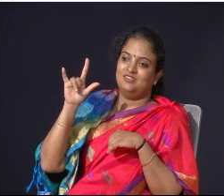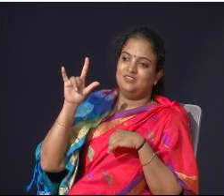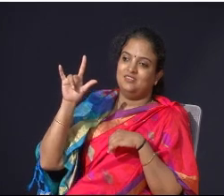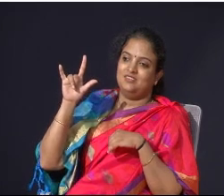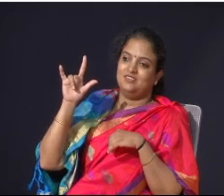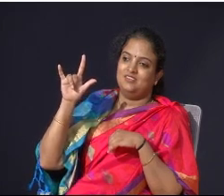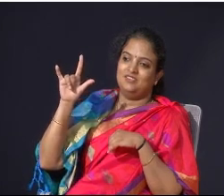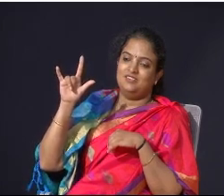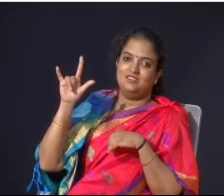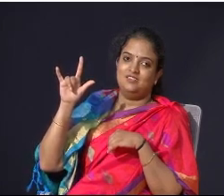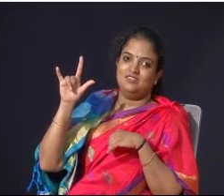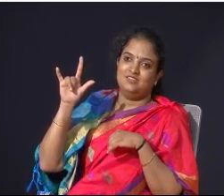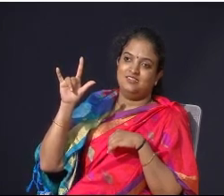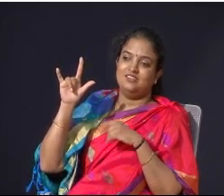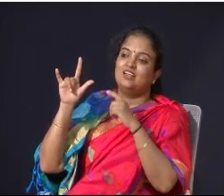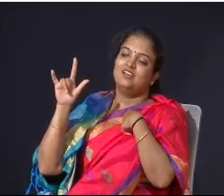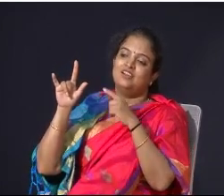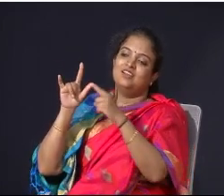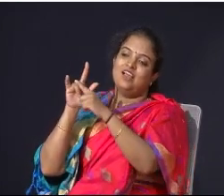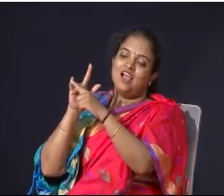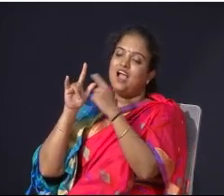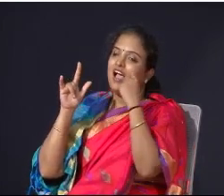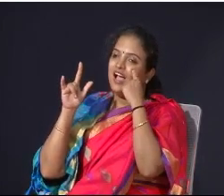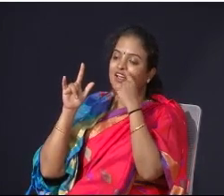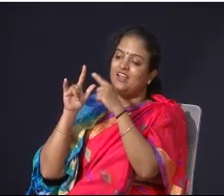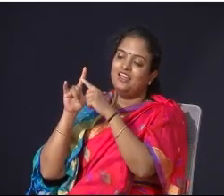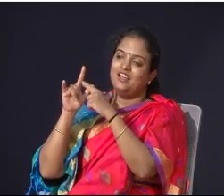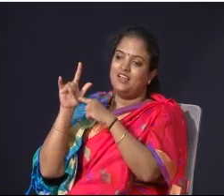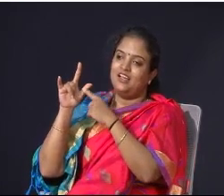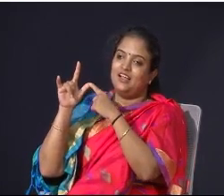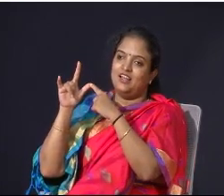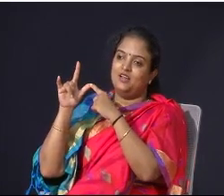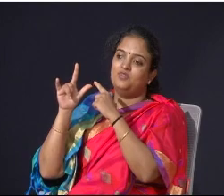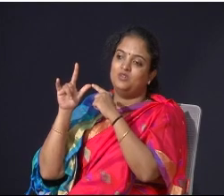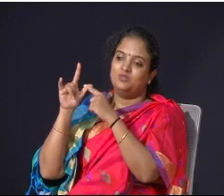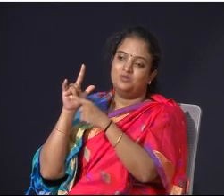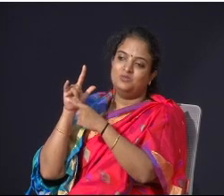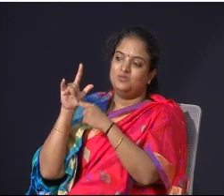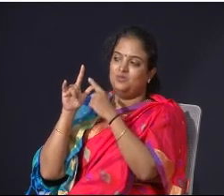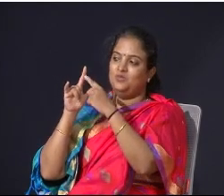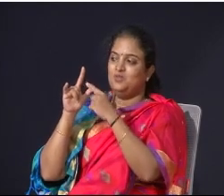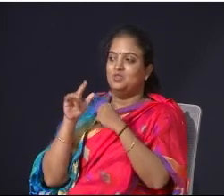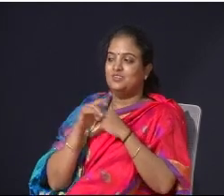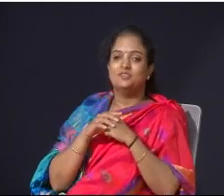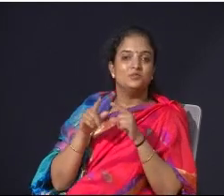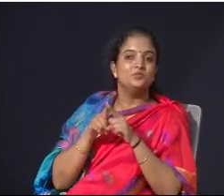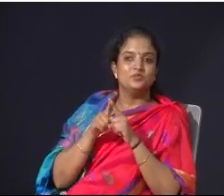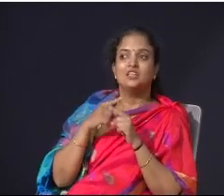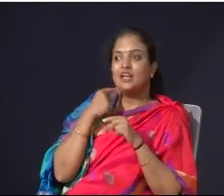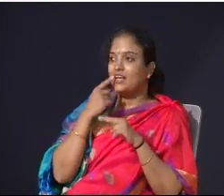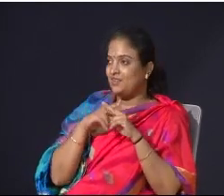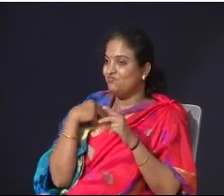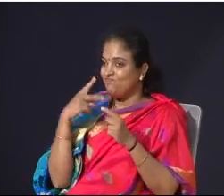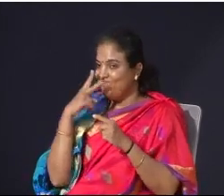So this is I, this is love, you. So we just combine all the three and say, I love you. So we can say it to each other